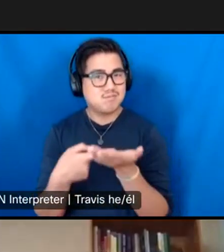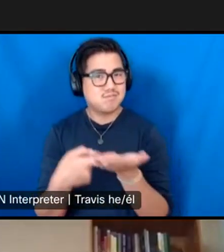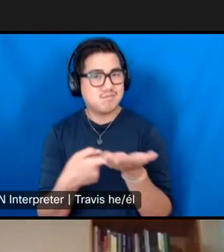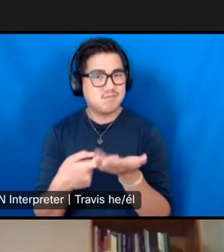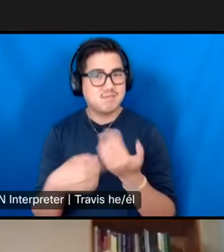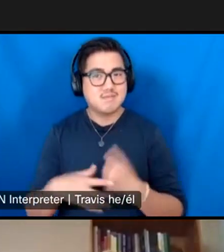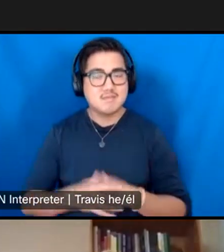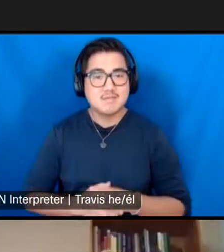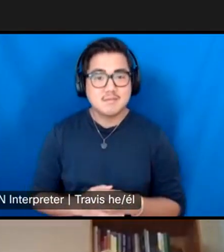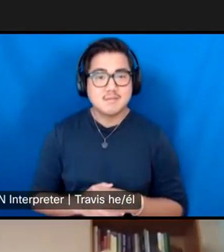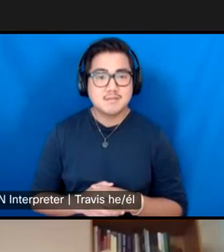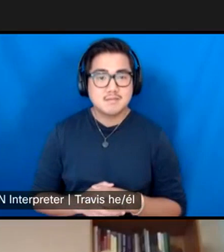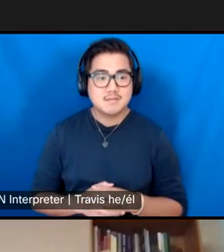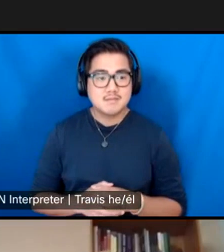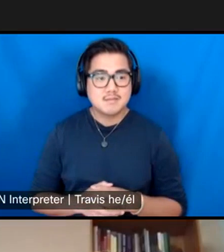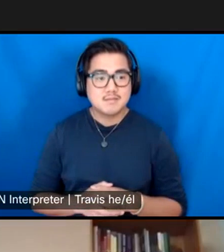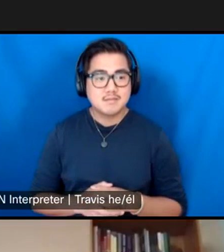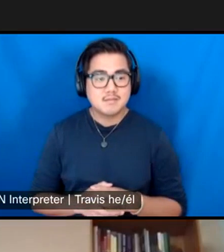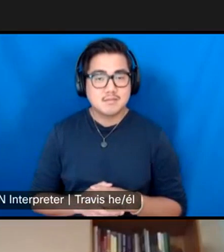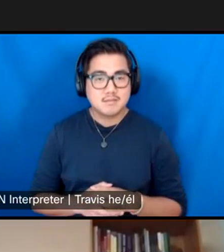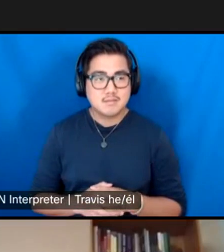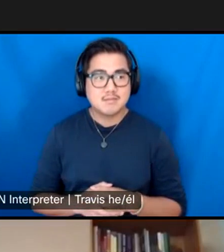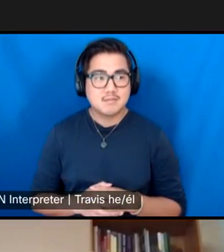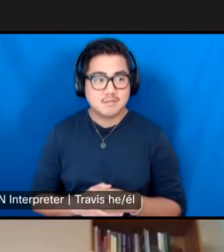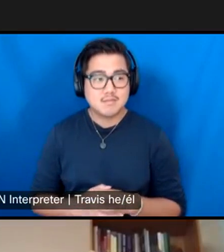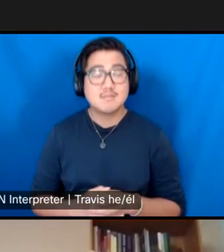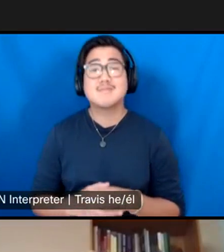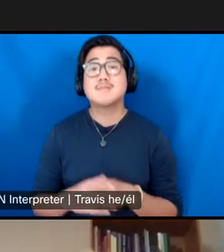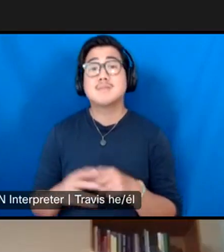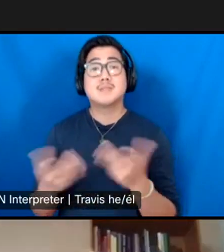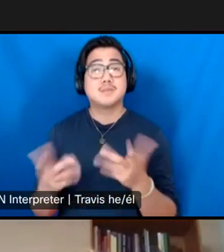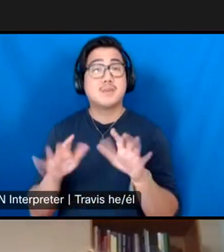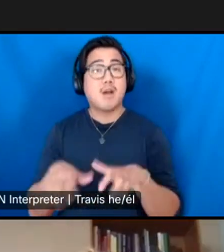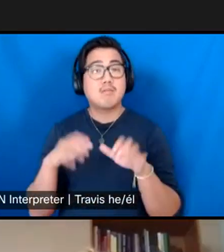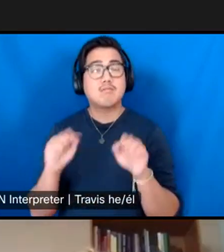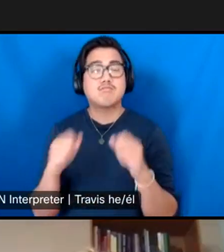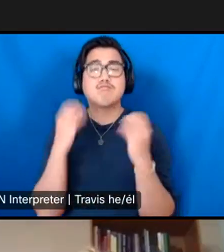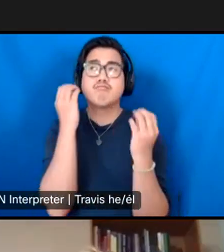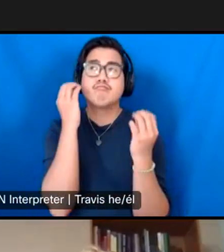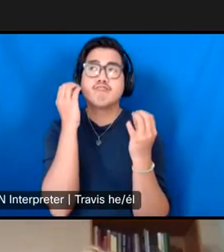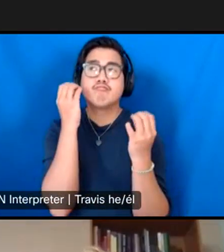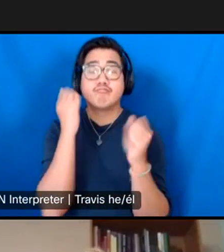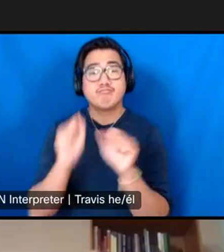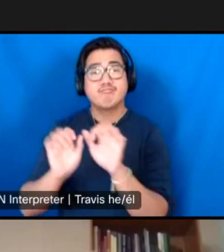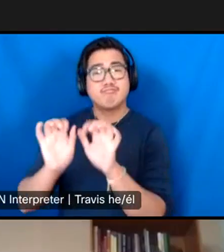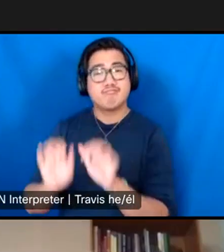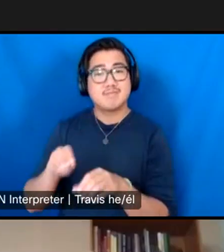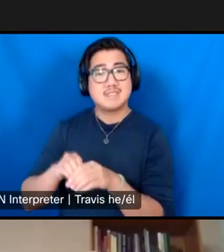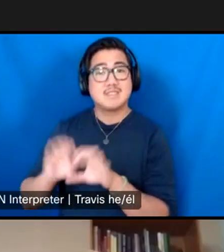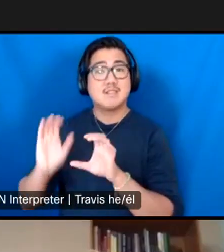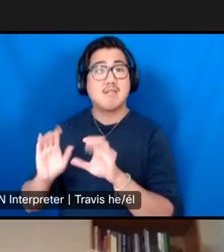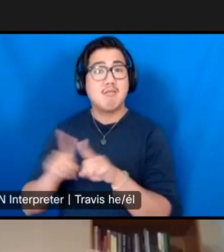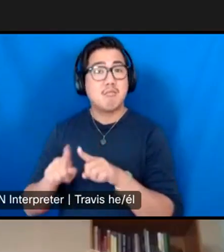while folks start to think of their questions and put them in the chat, I want to also open the